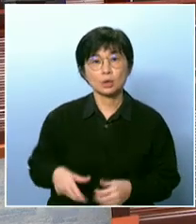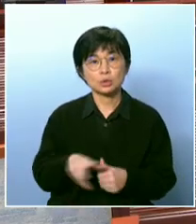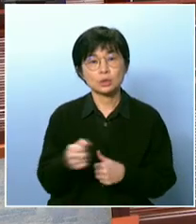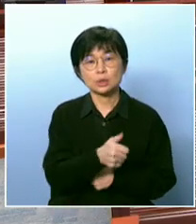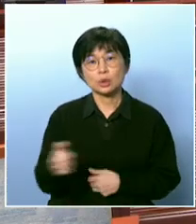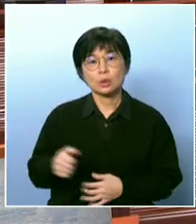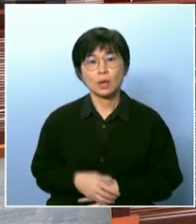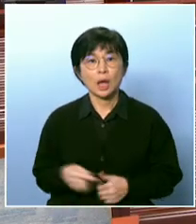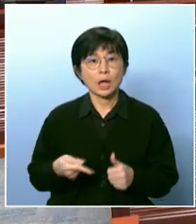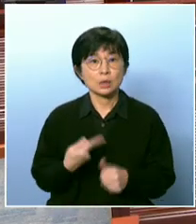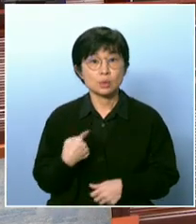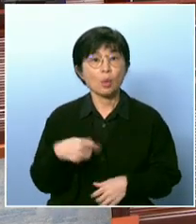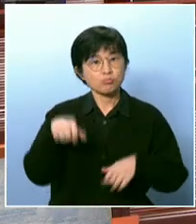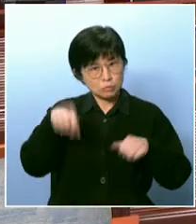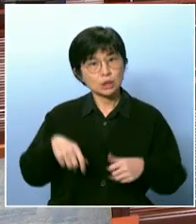Mr. Lai Man Kong.